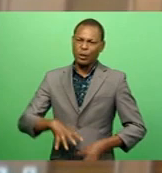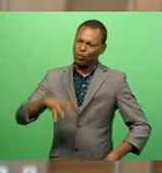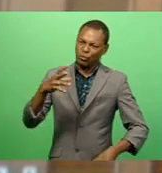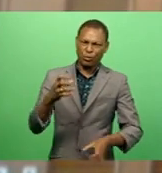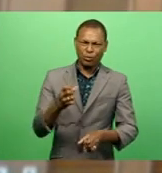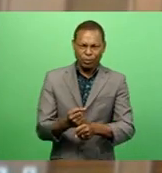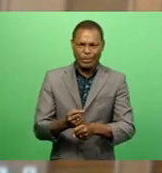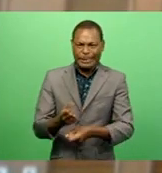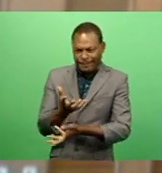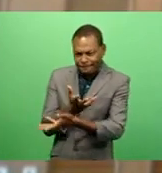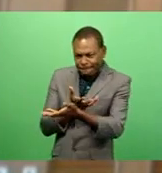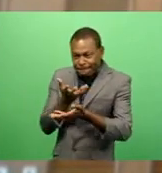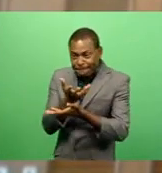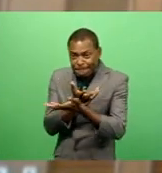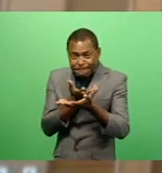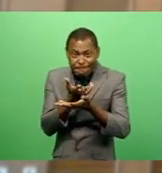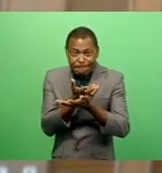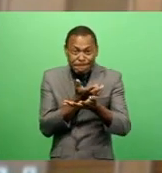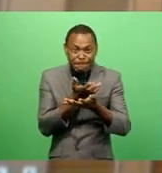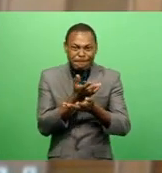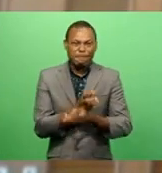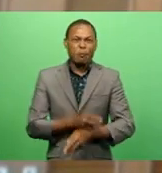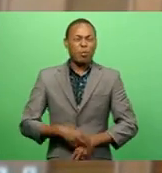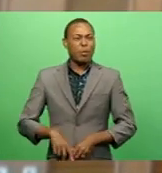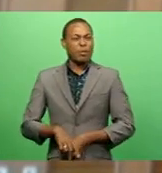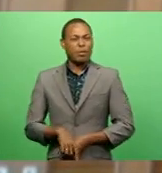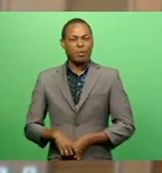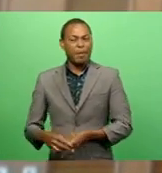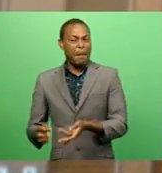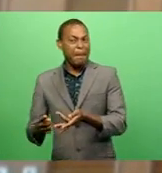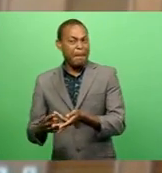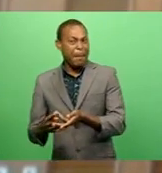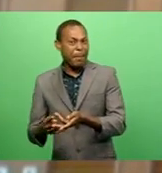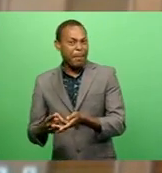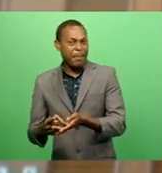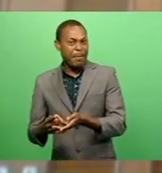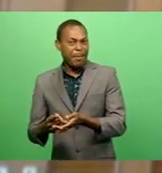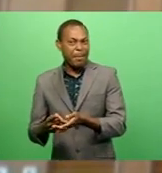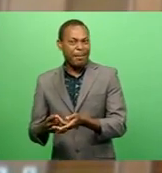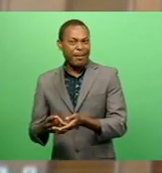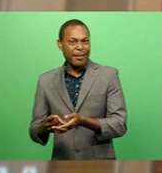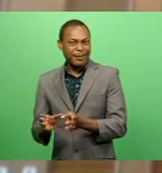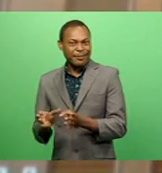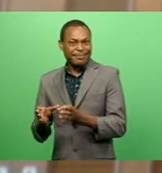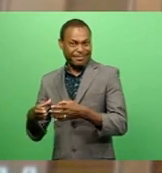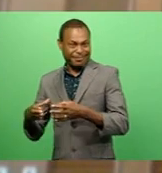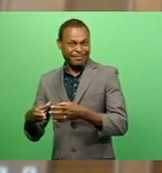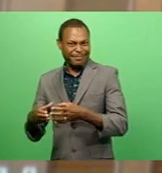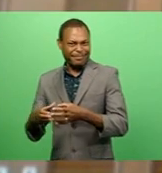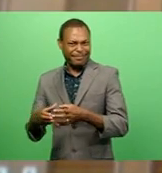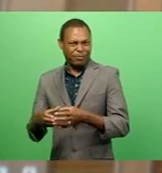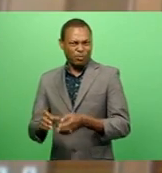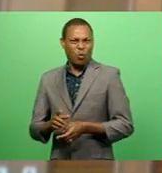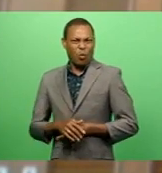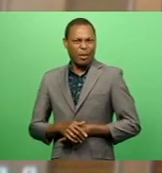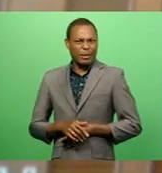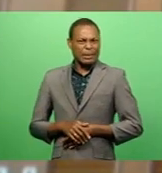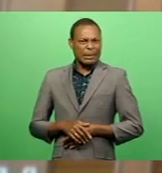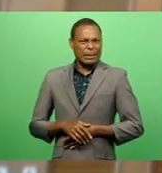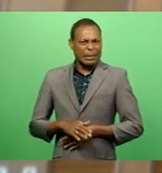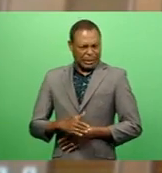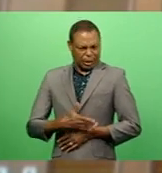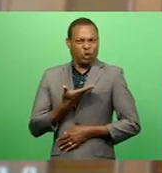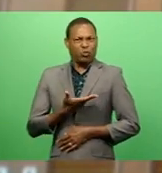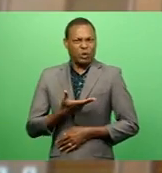negotiations with a partner that is very much keen to participate in the